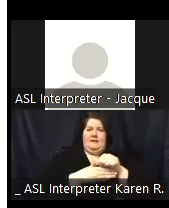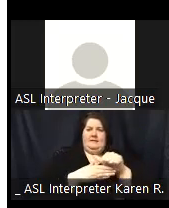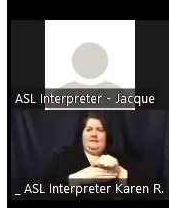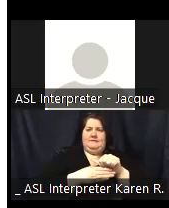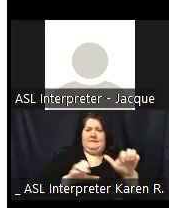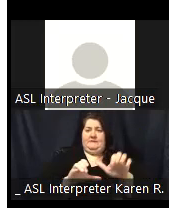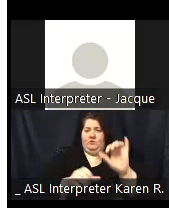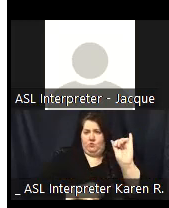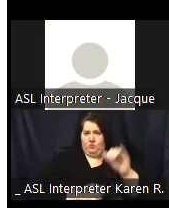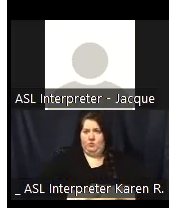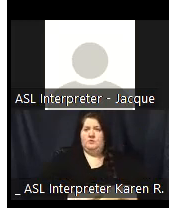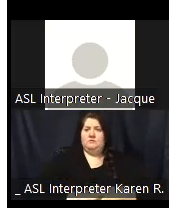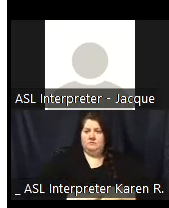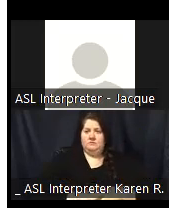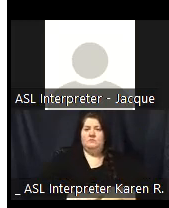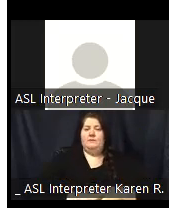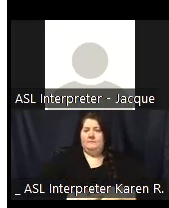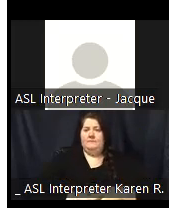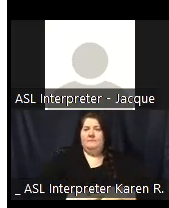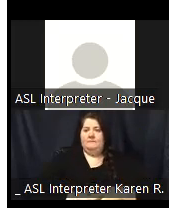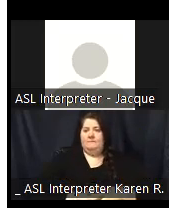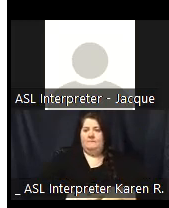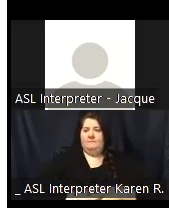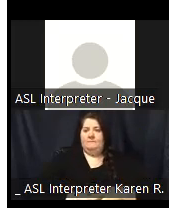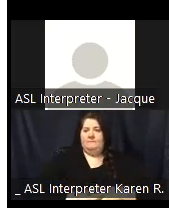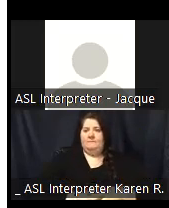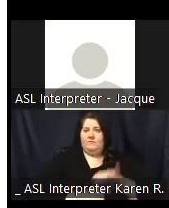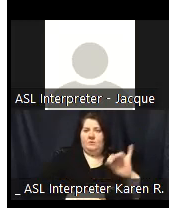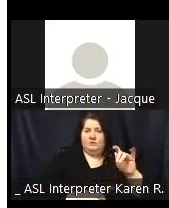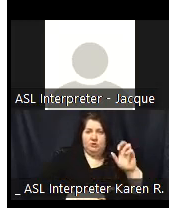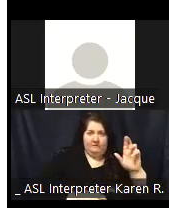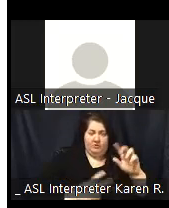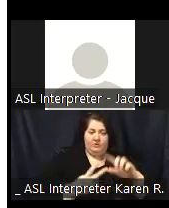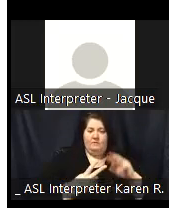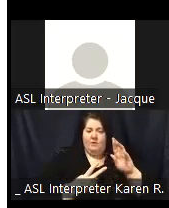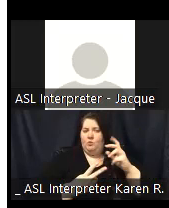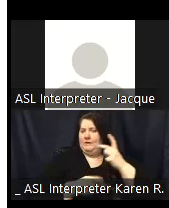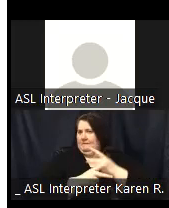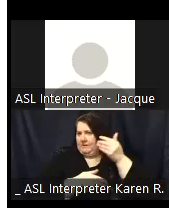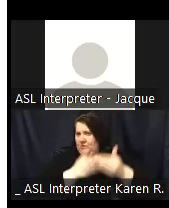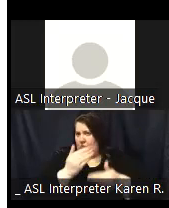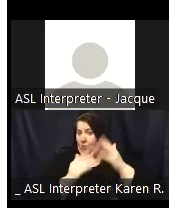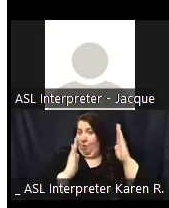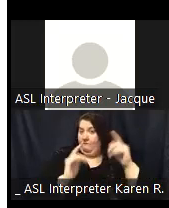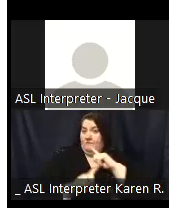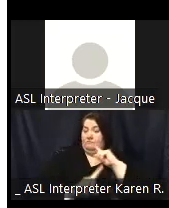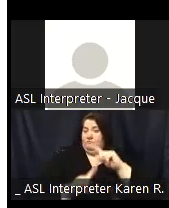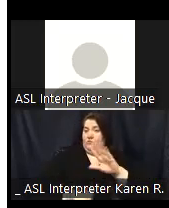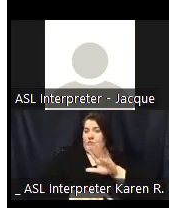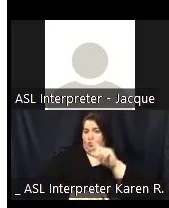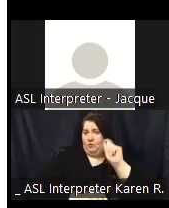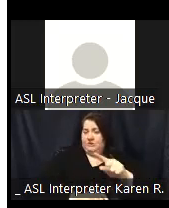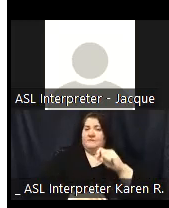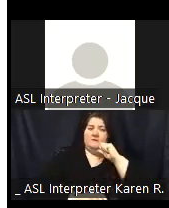activity. Okay. If it's okay, Jennifer and Mark will keep moving, and hopefully your question will get answered.